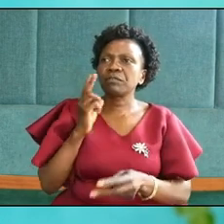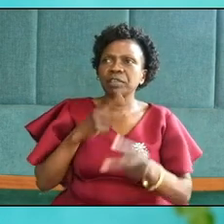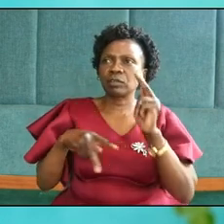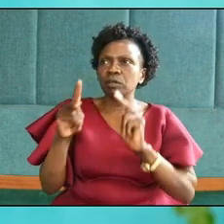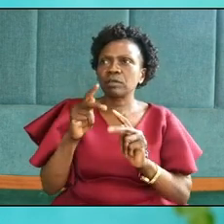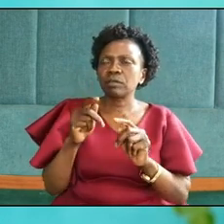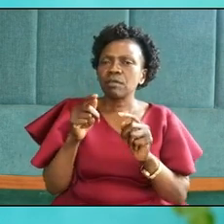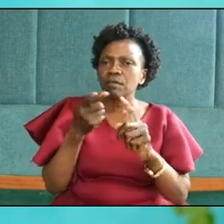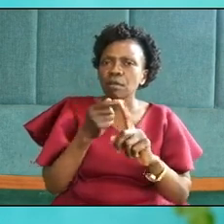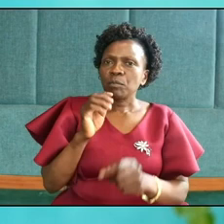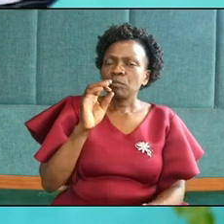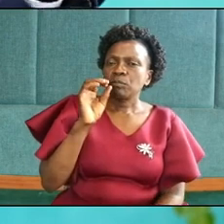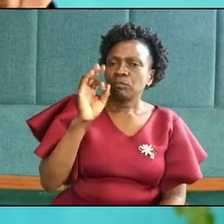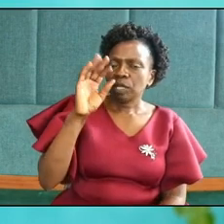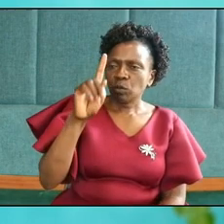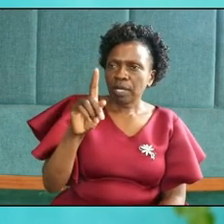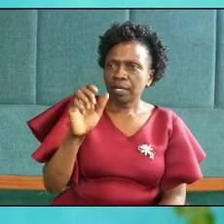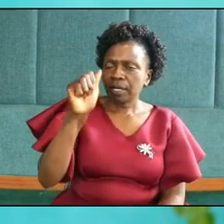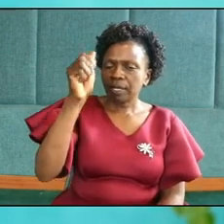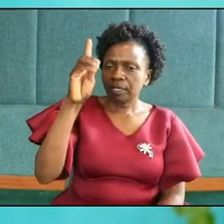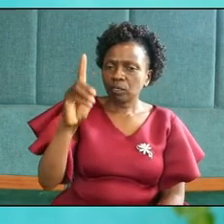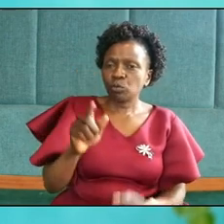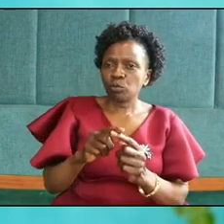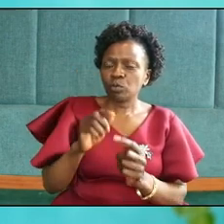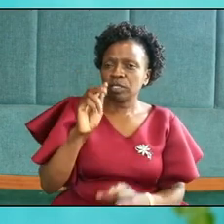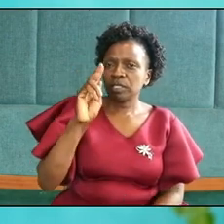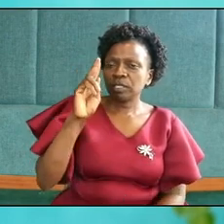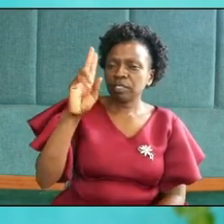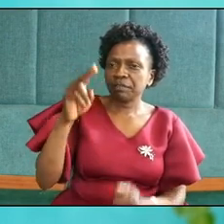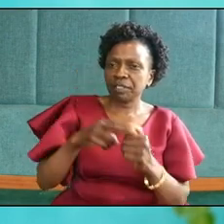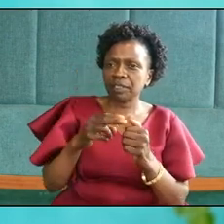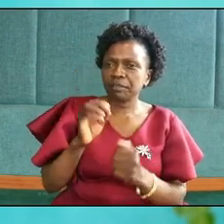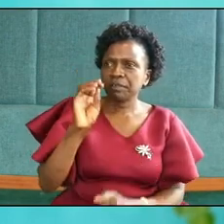From 31 AD to 1750, a difference of